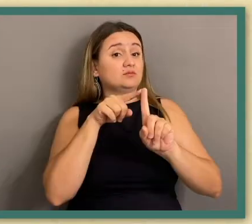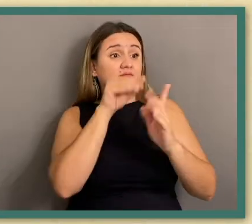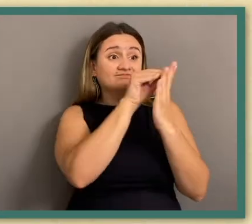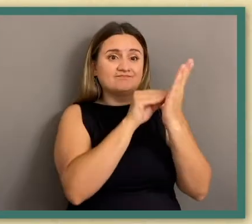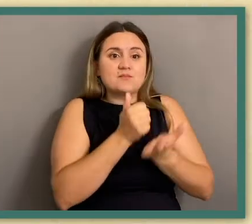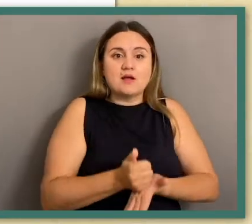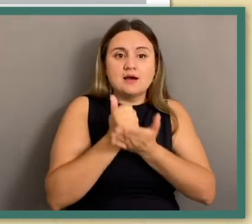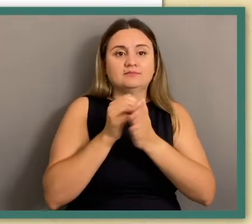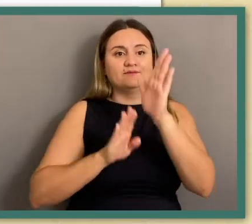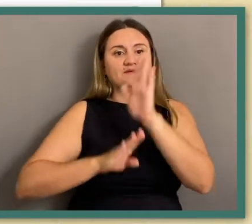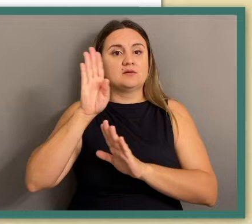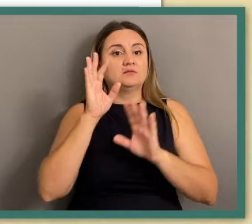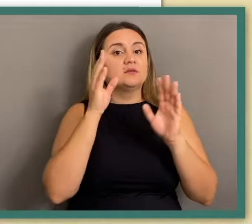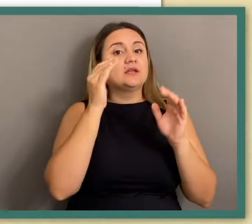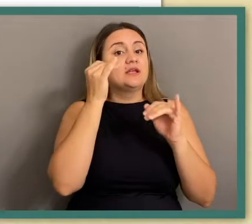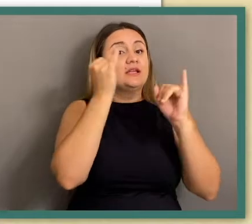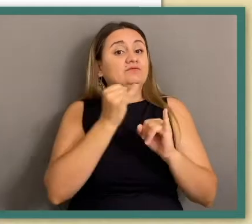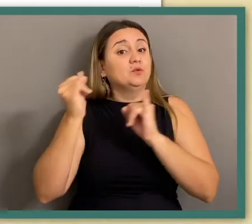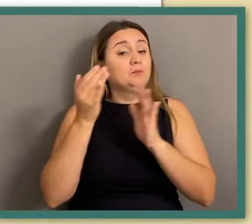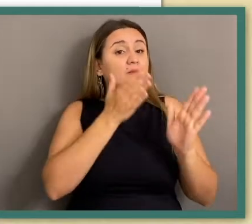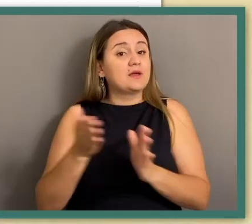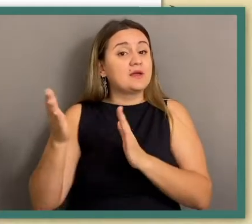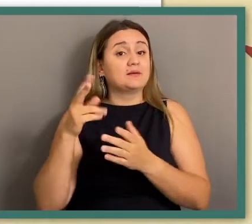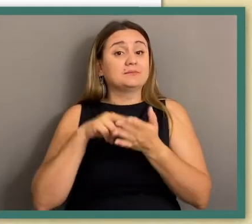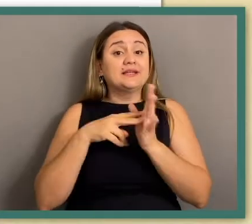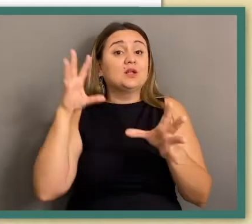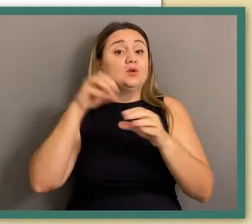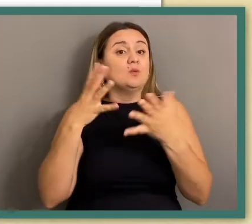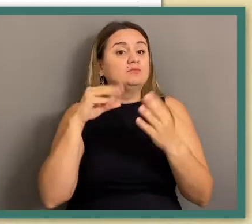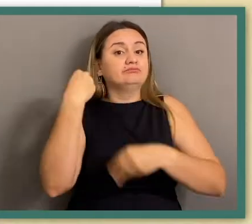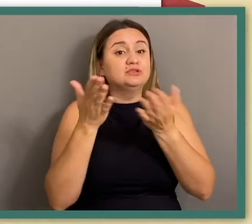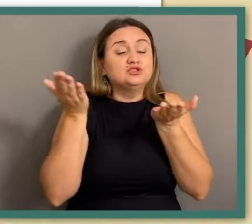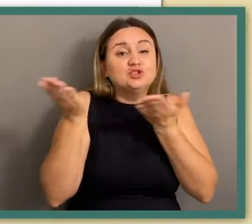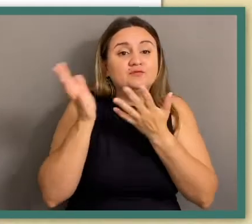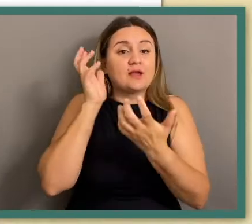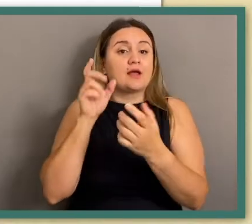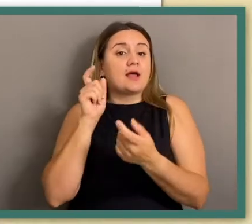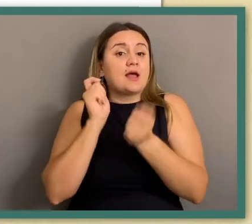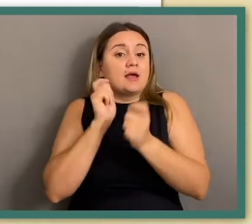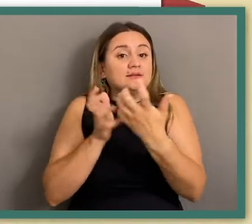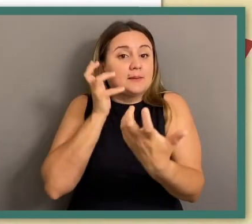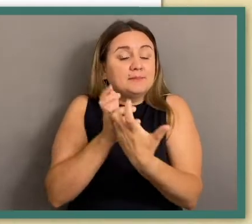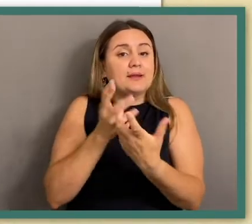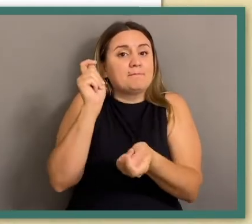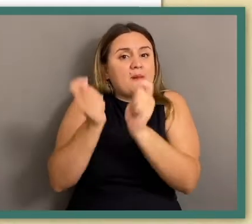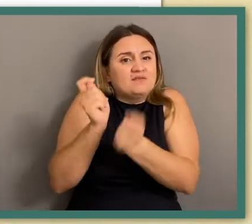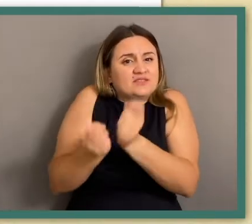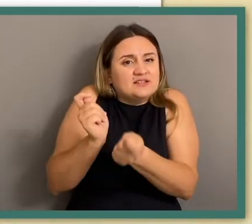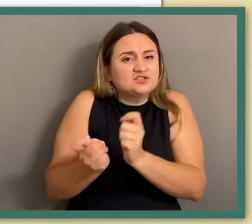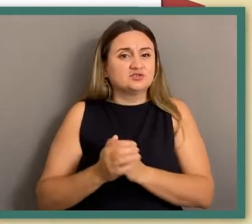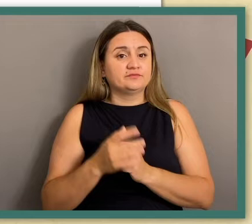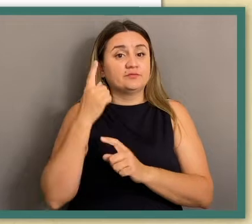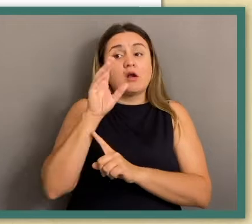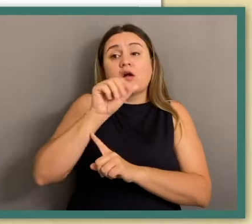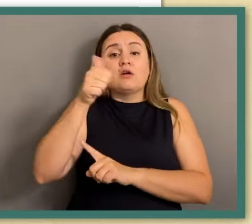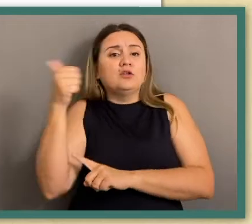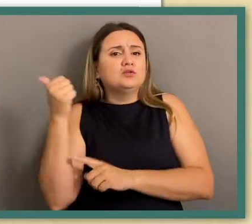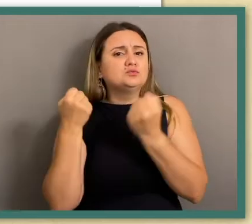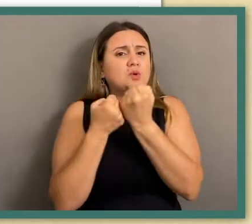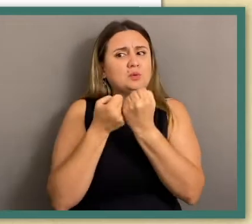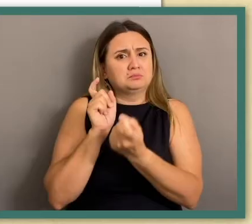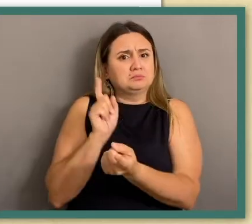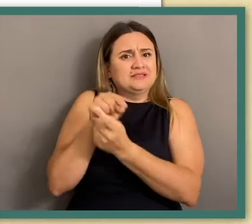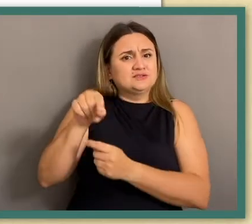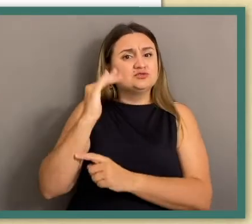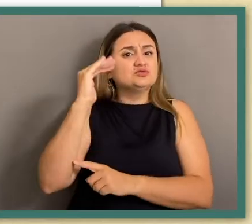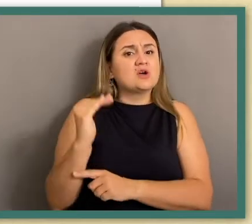evaluation data helps develop an individualized plan that includes services, accommodations, modifications, and other supports to meet